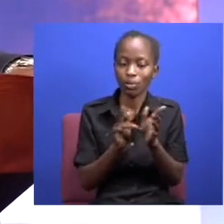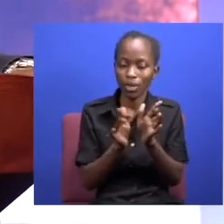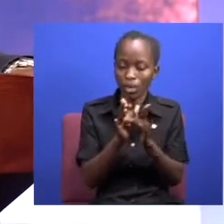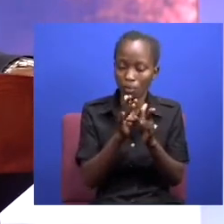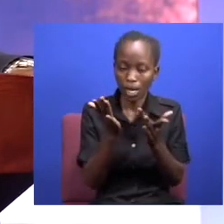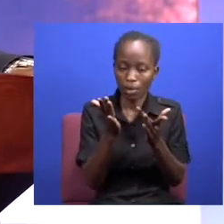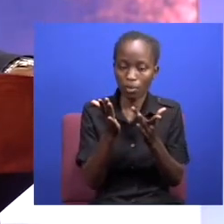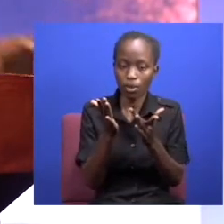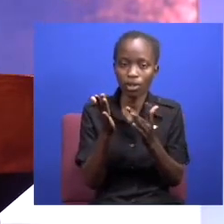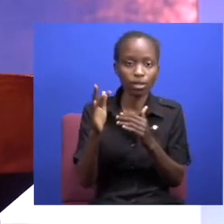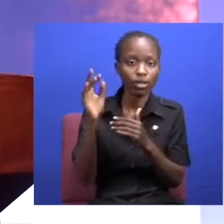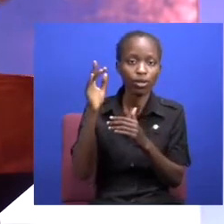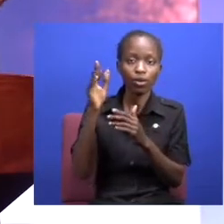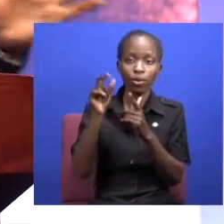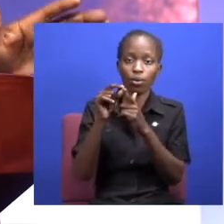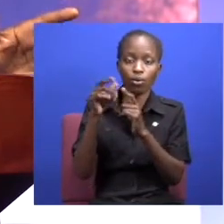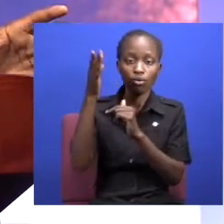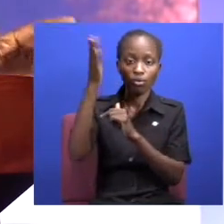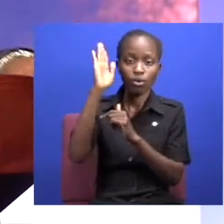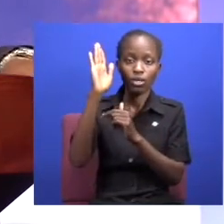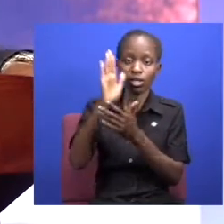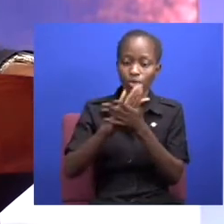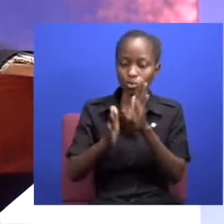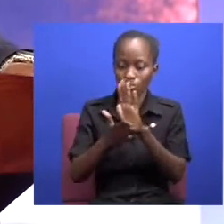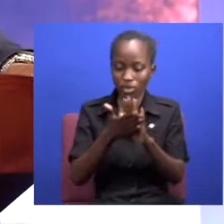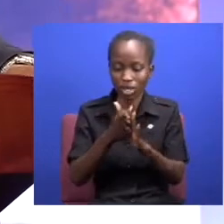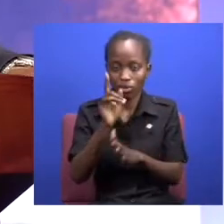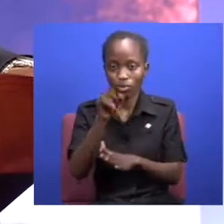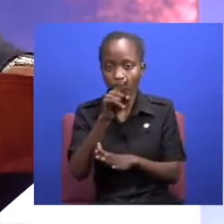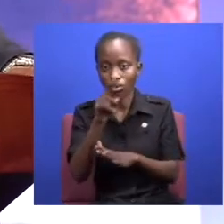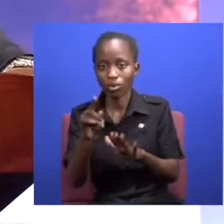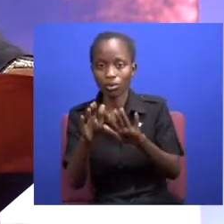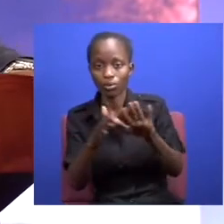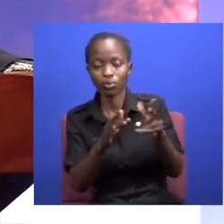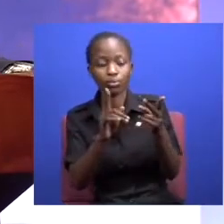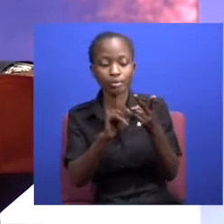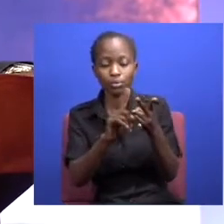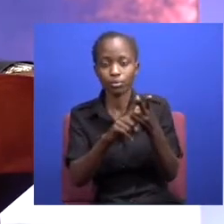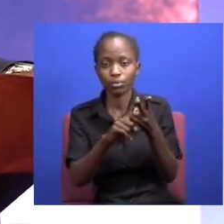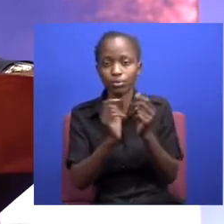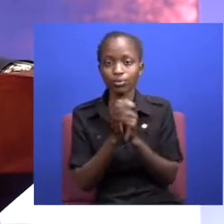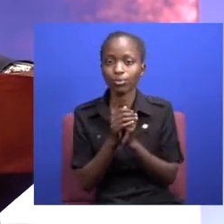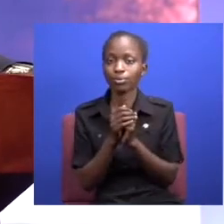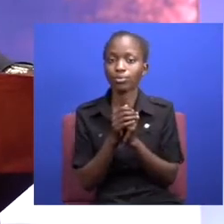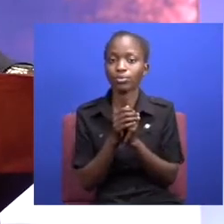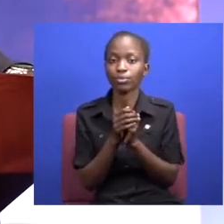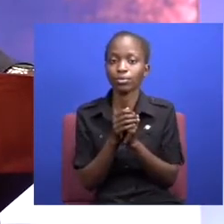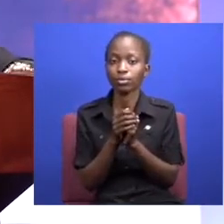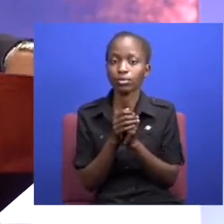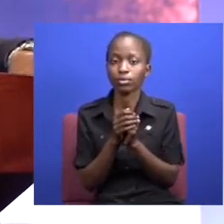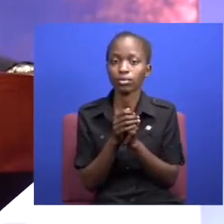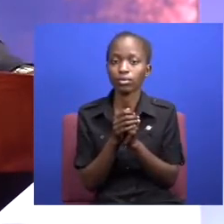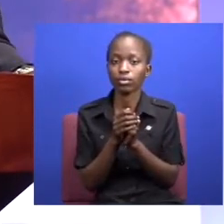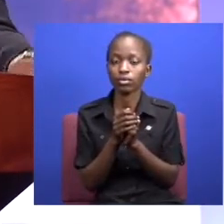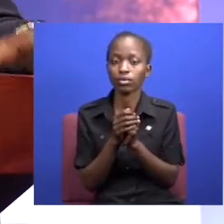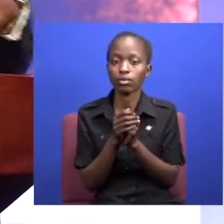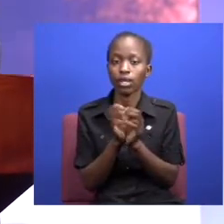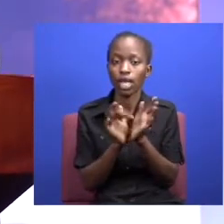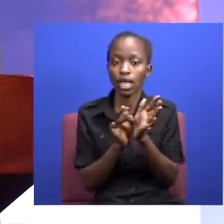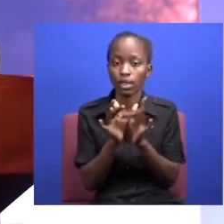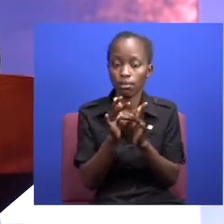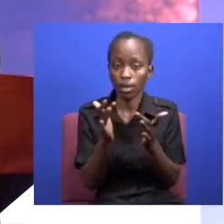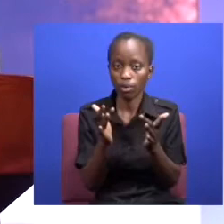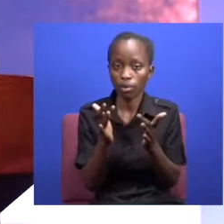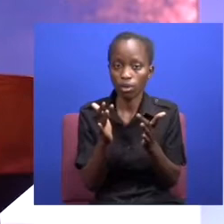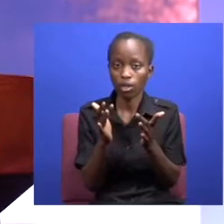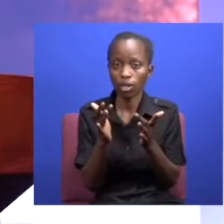inspired by God, is without error. The second implication of this is this, that the